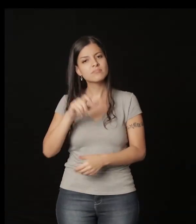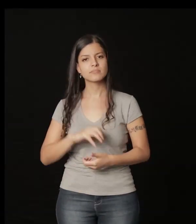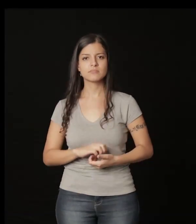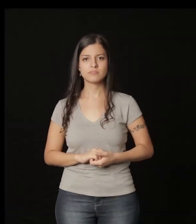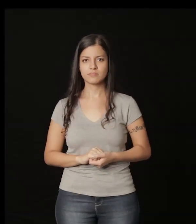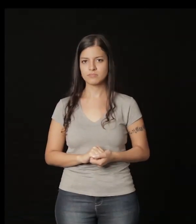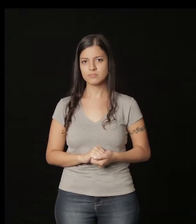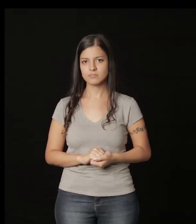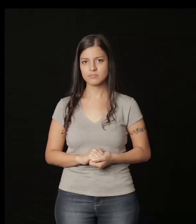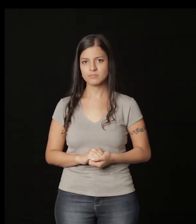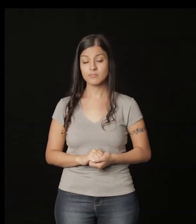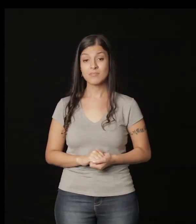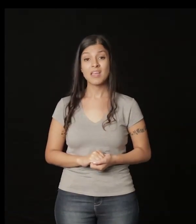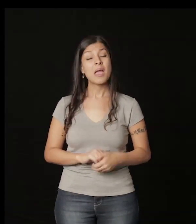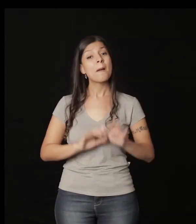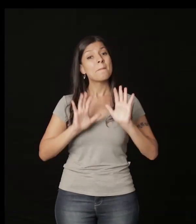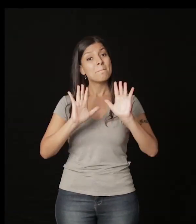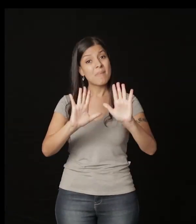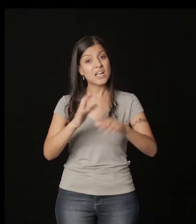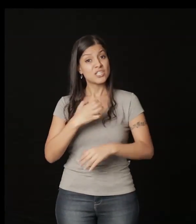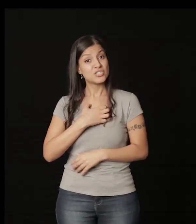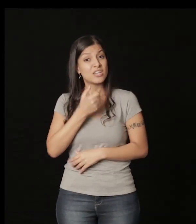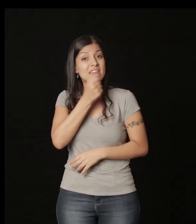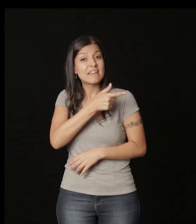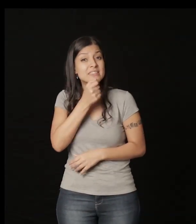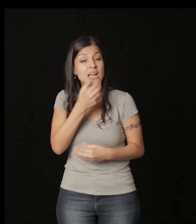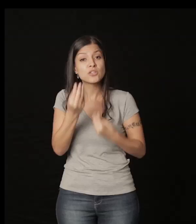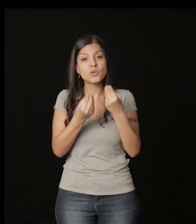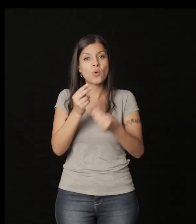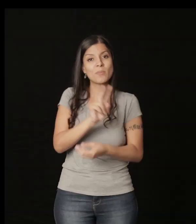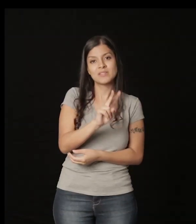it to be funny, and how we make that transition.